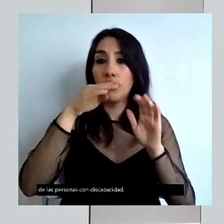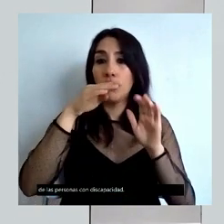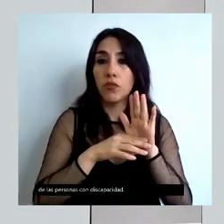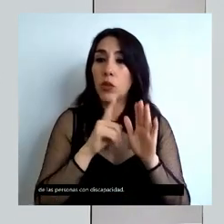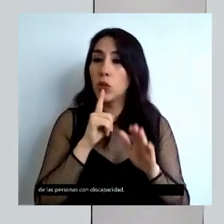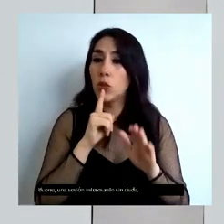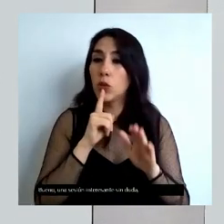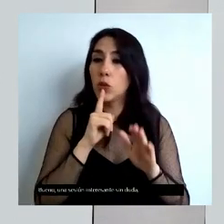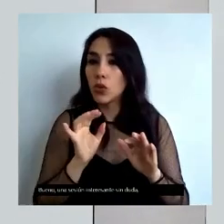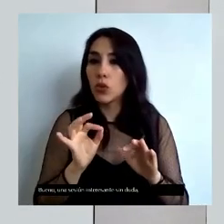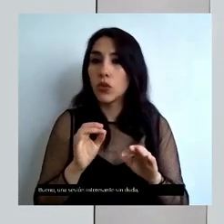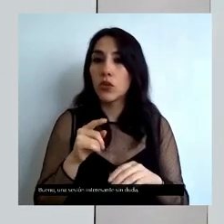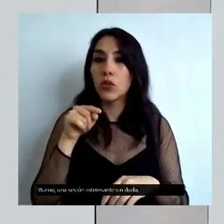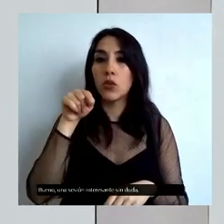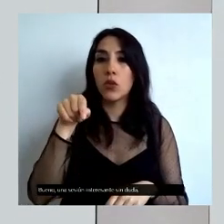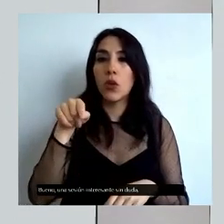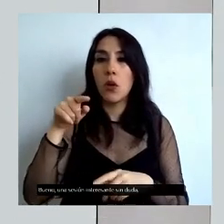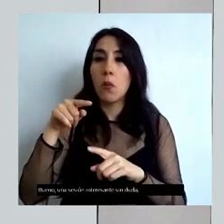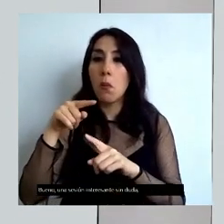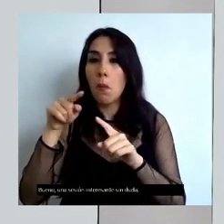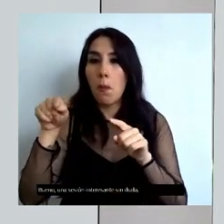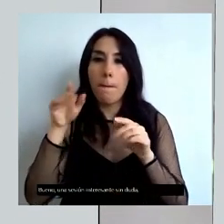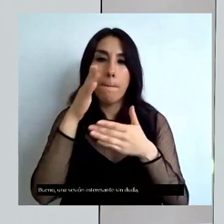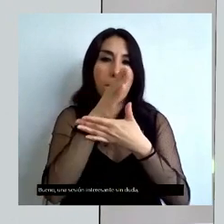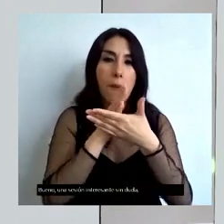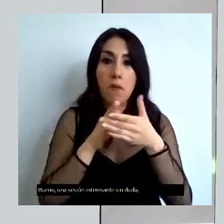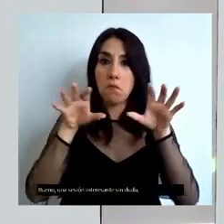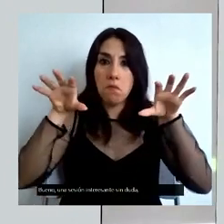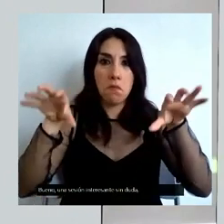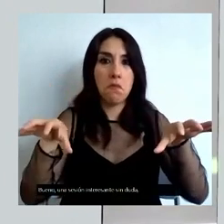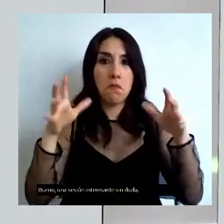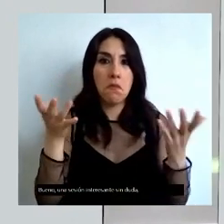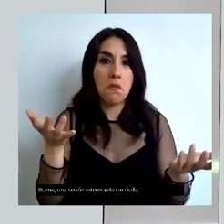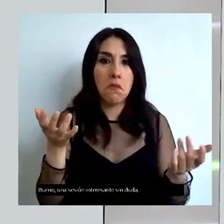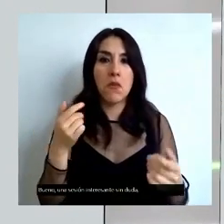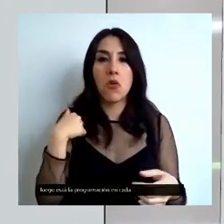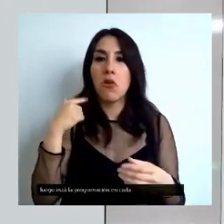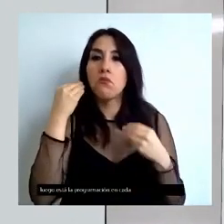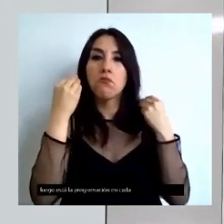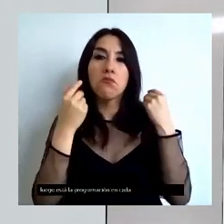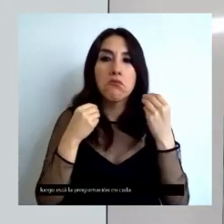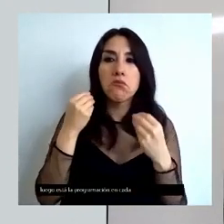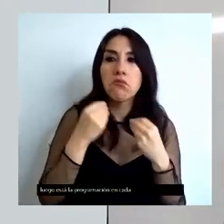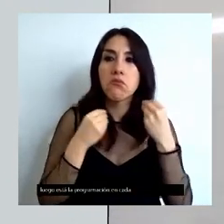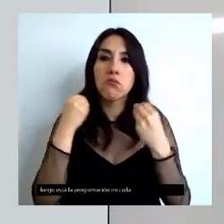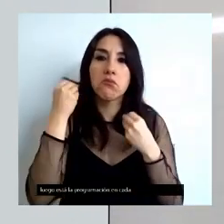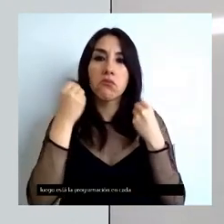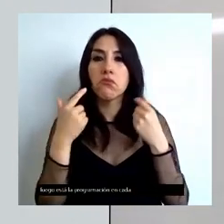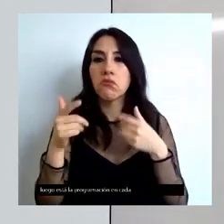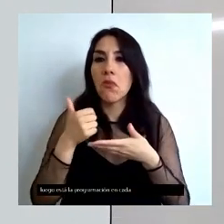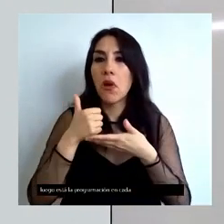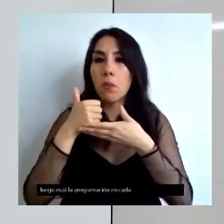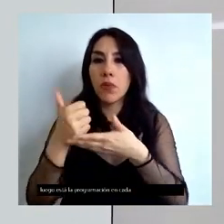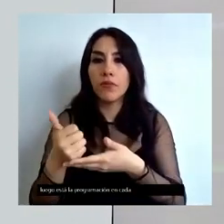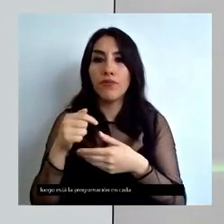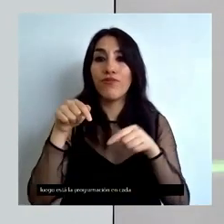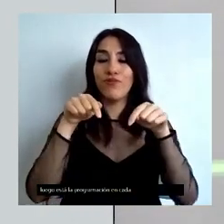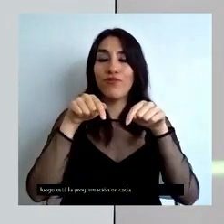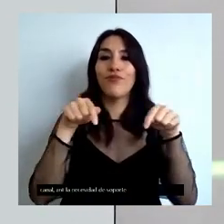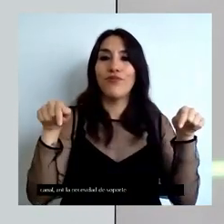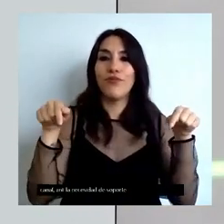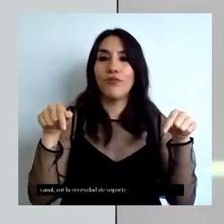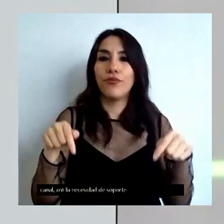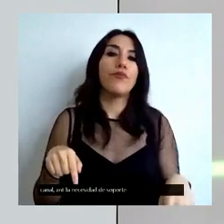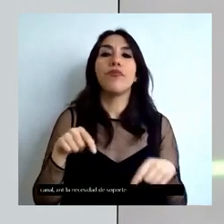any support needs, both technical and content, the help menu of our platform will guide you and